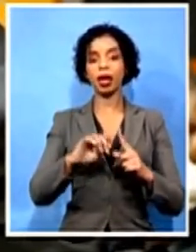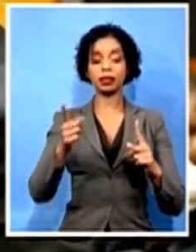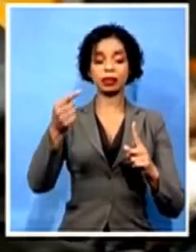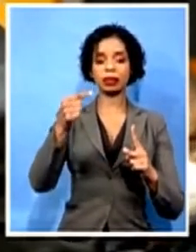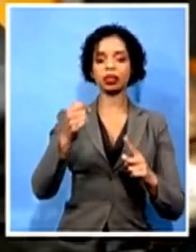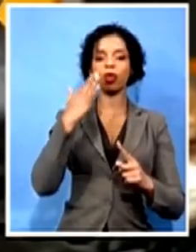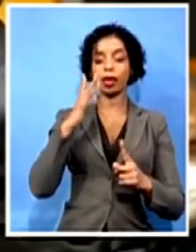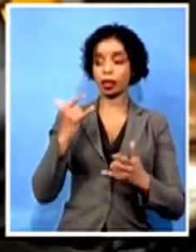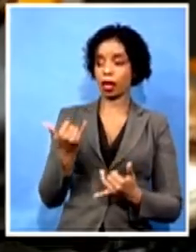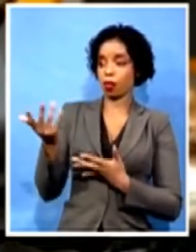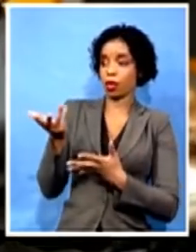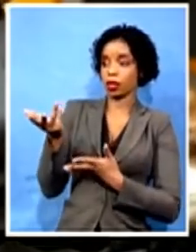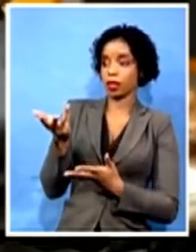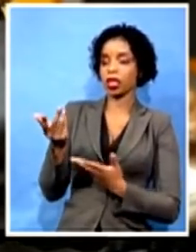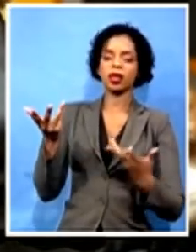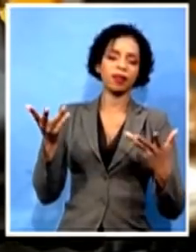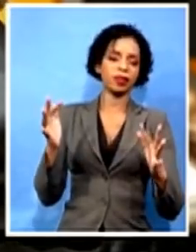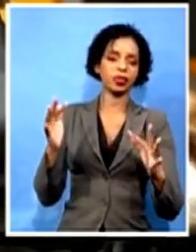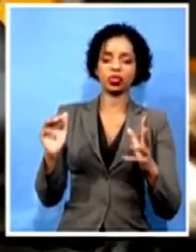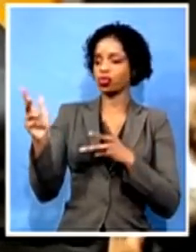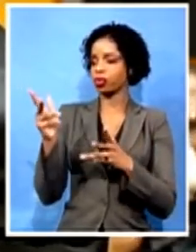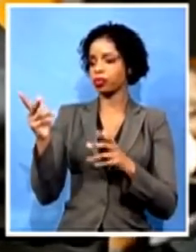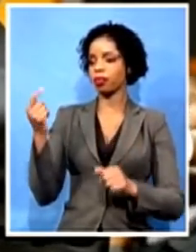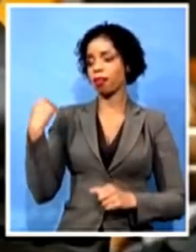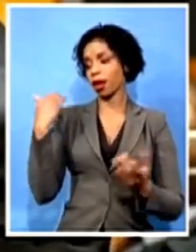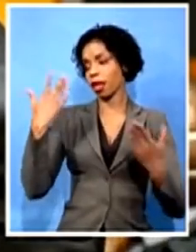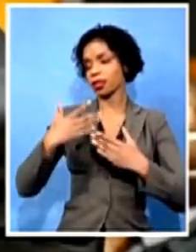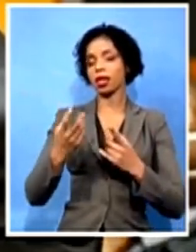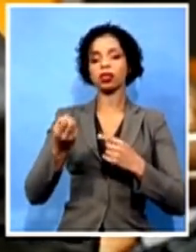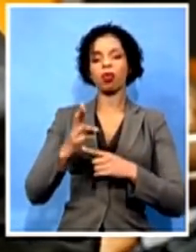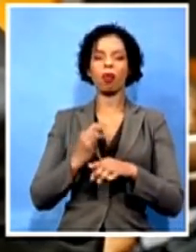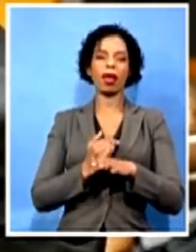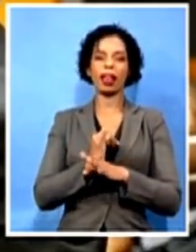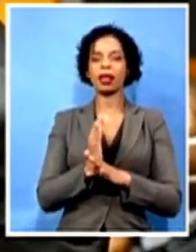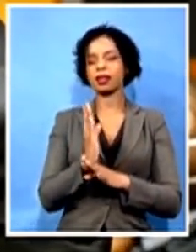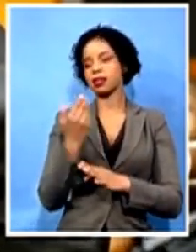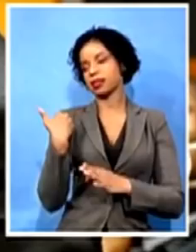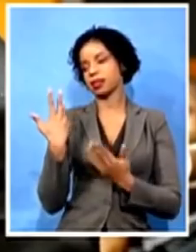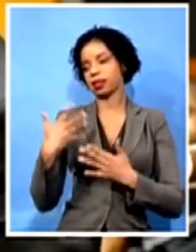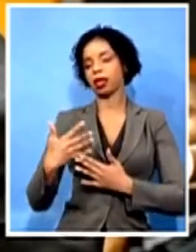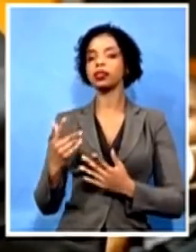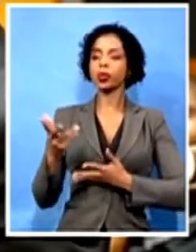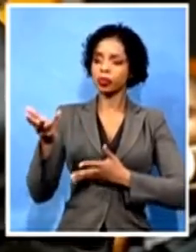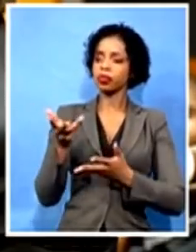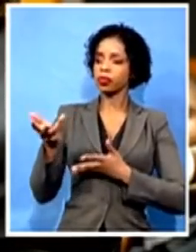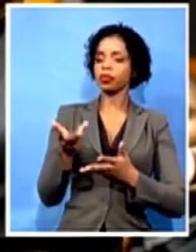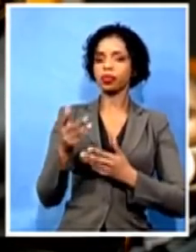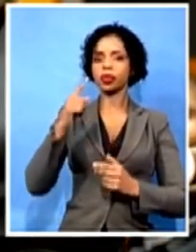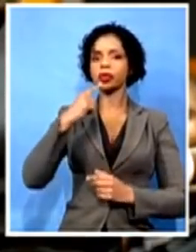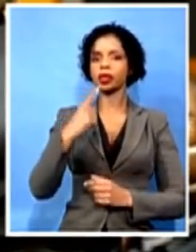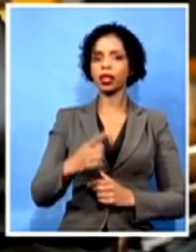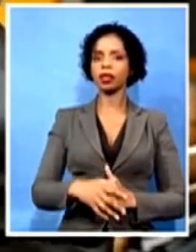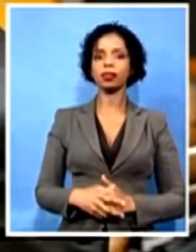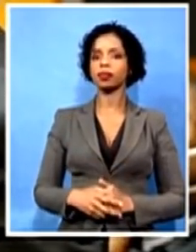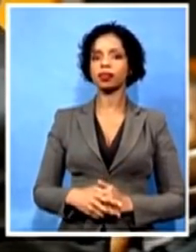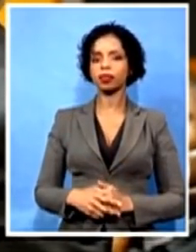late or early evening, to confirm, have you made arrangements with Captain Nevin to hand your client over at Brackendowns? I said it's done, 8 o'clock,